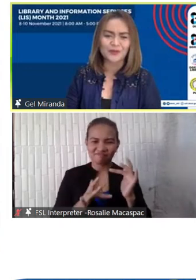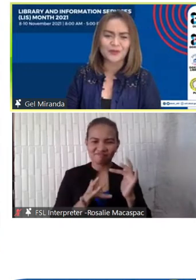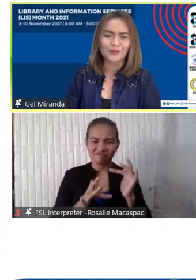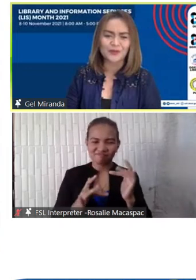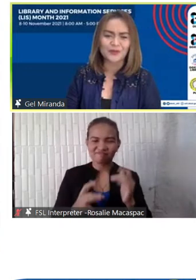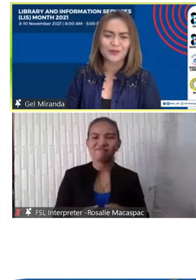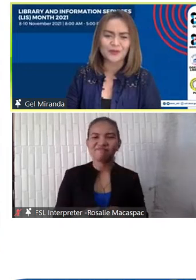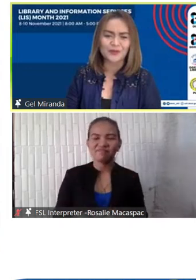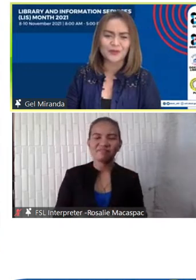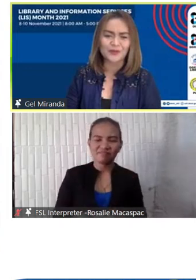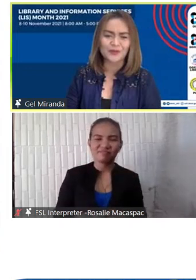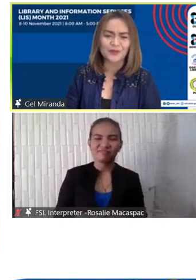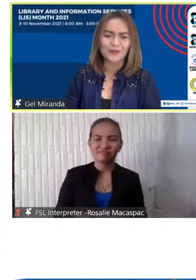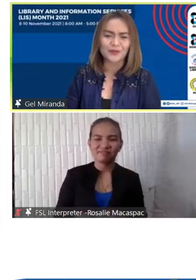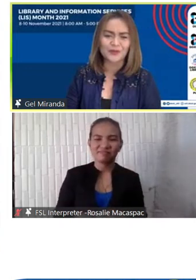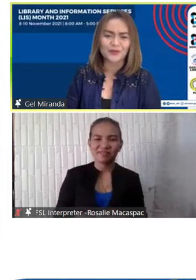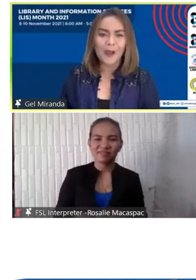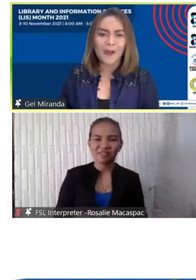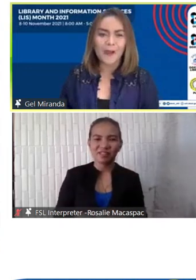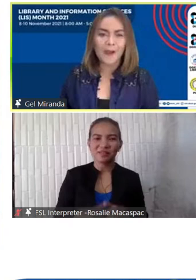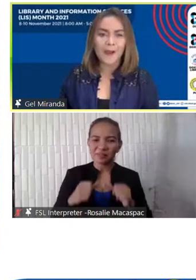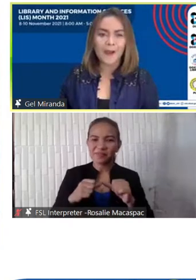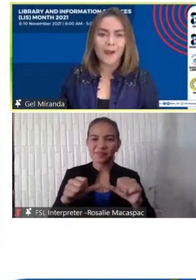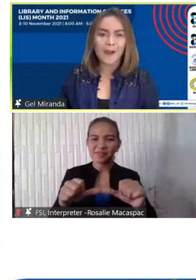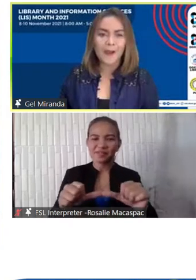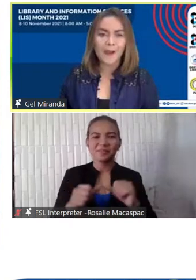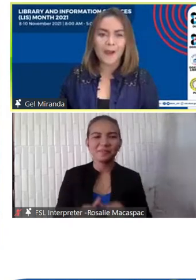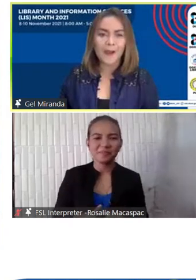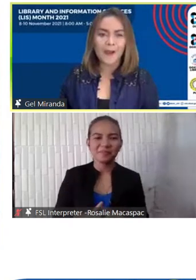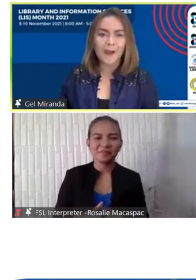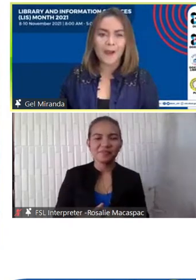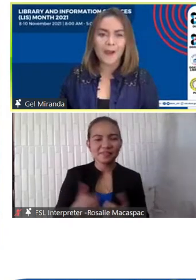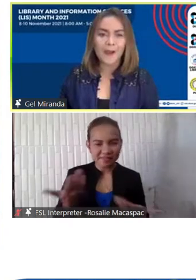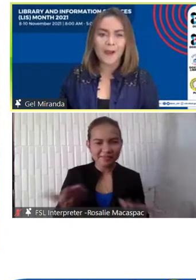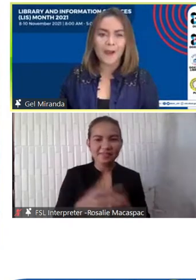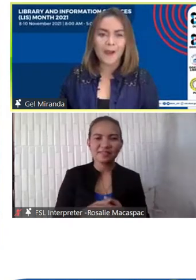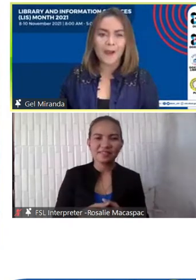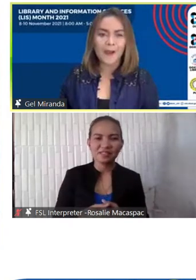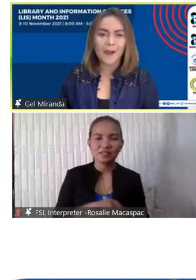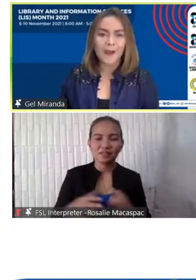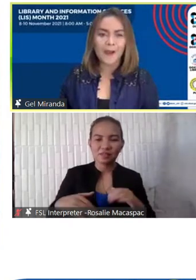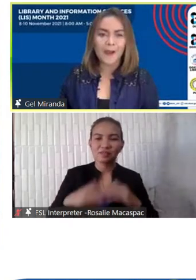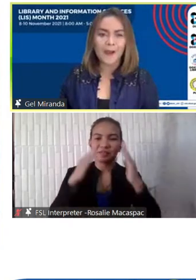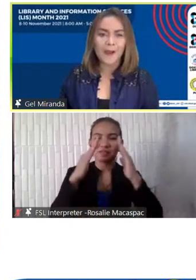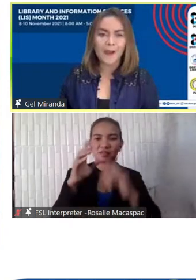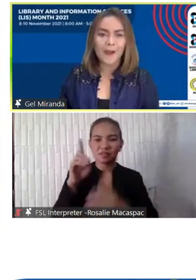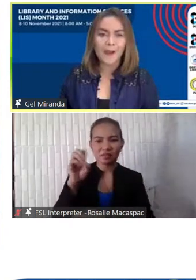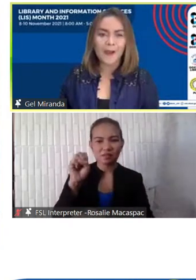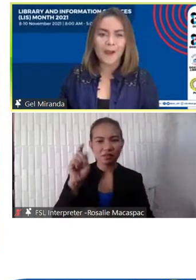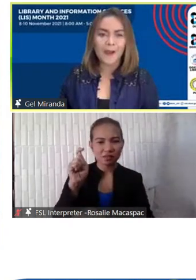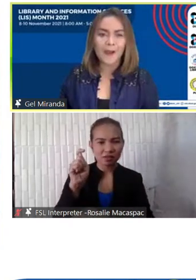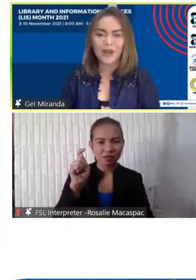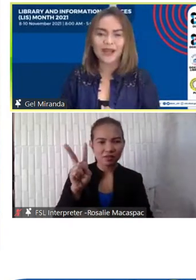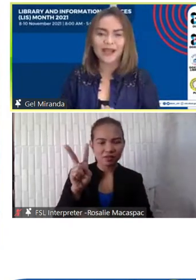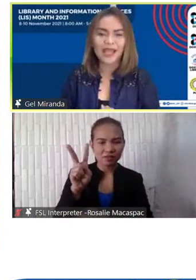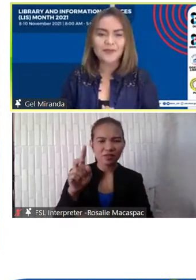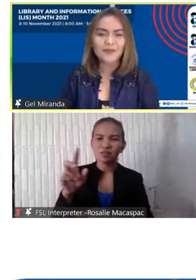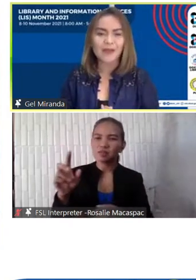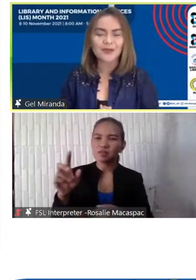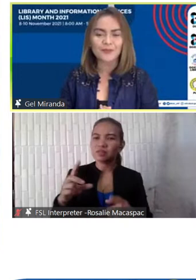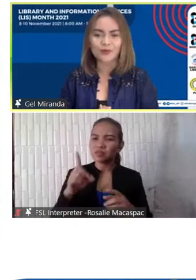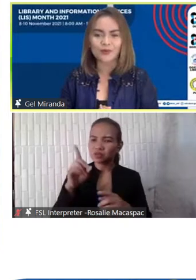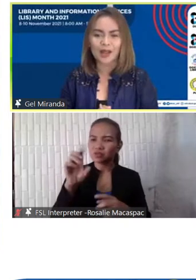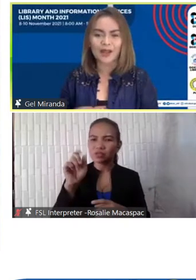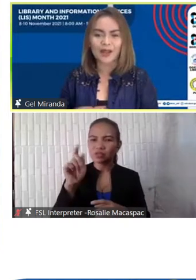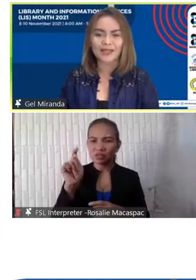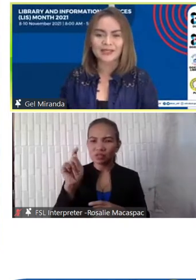so pagpatuloy natin. So yun nga, nabuo ang DOST-TV. But what is DOST-TV? Siyempre, ang